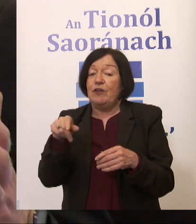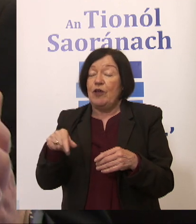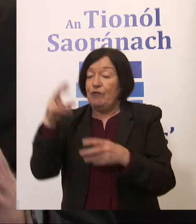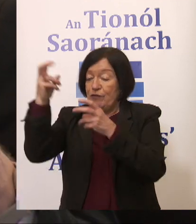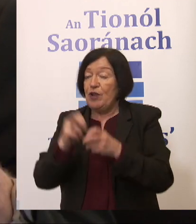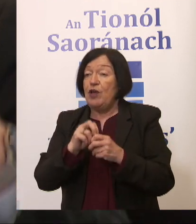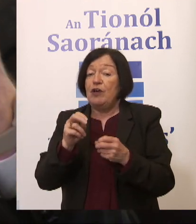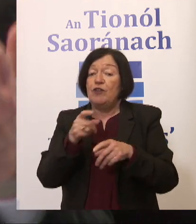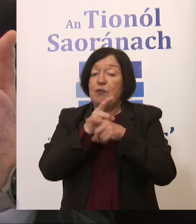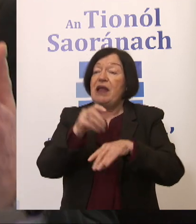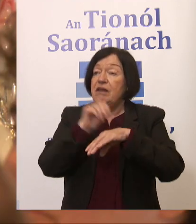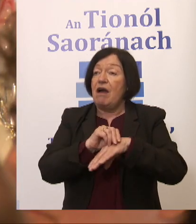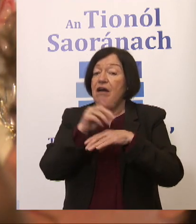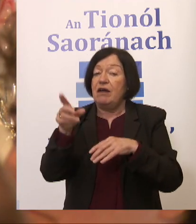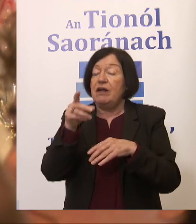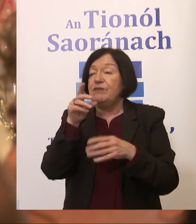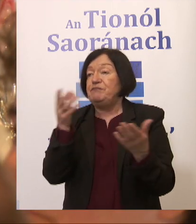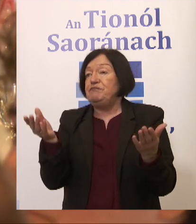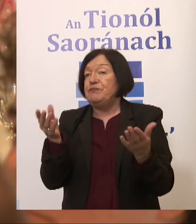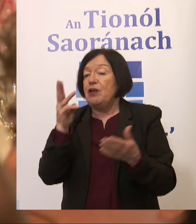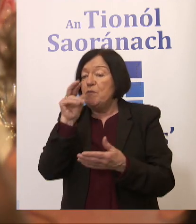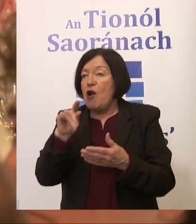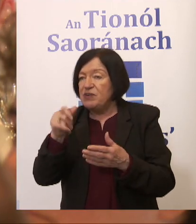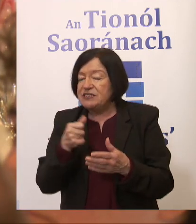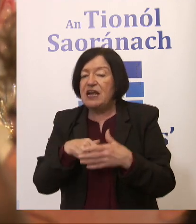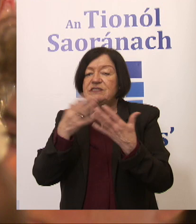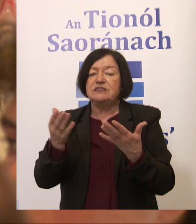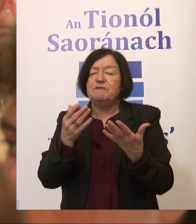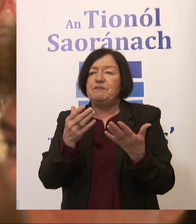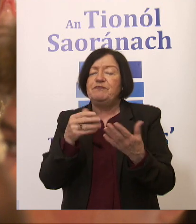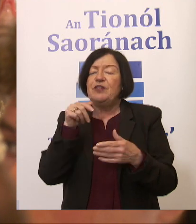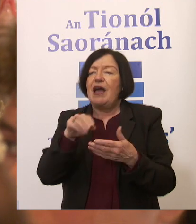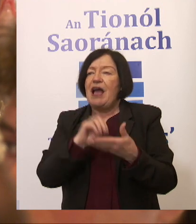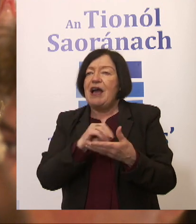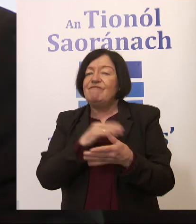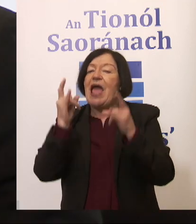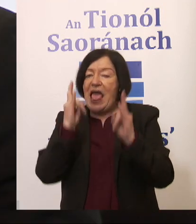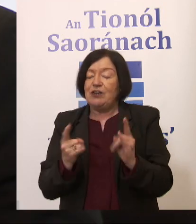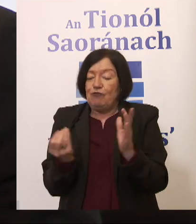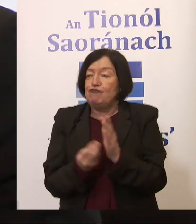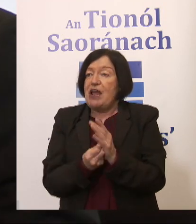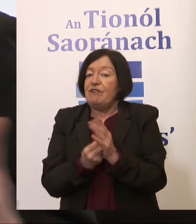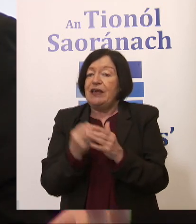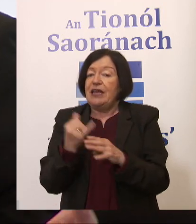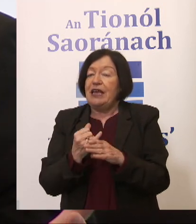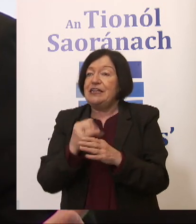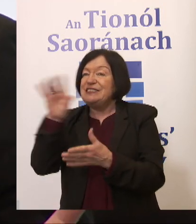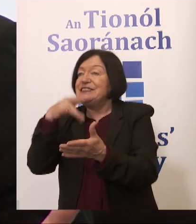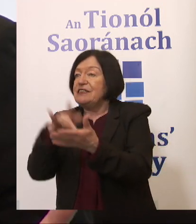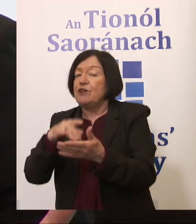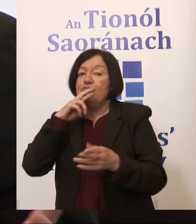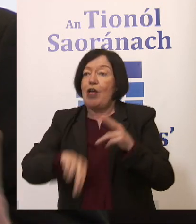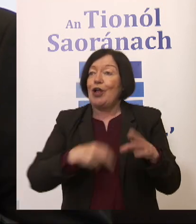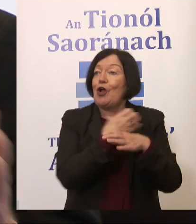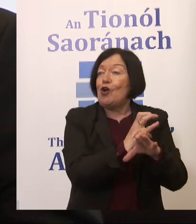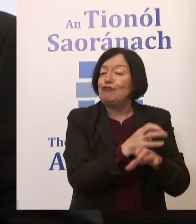property taxes, like commercial rates and local property tax, things like that, you're obviously going to have a healthier revenue base in urban areas versus rural